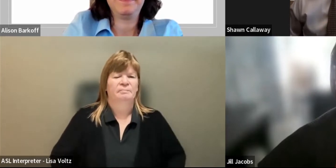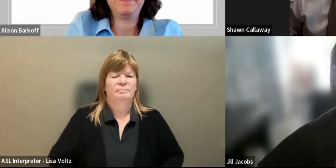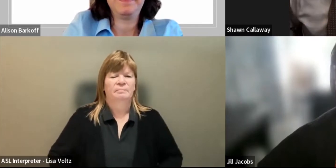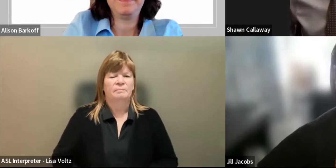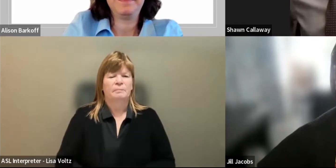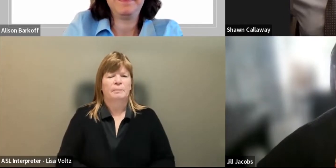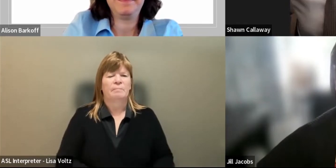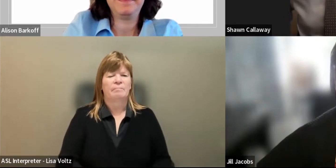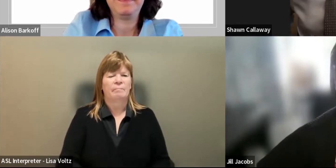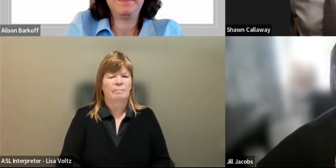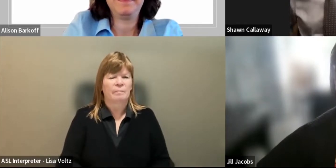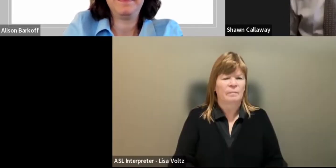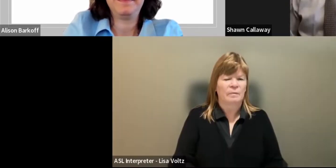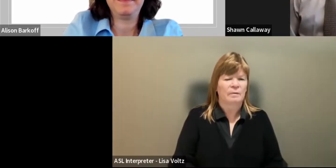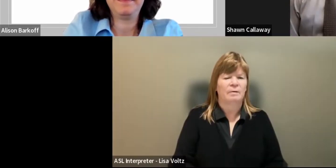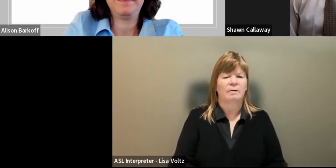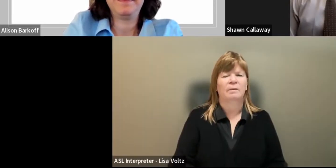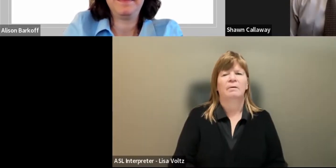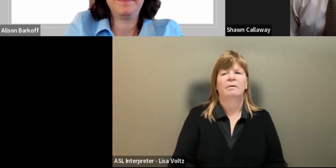Thank